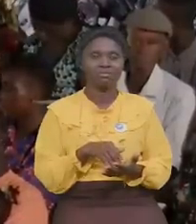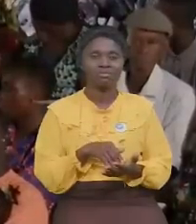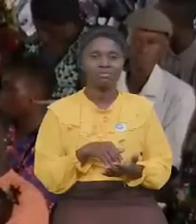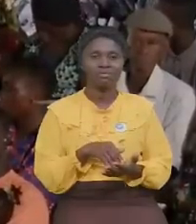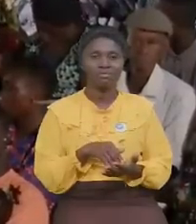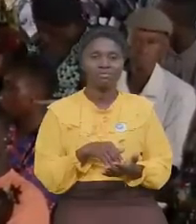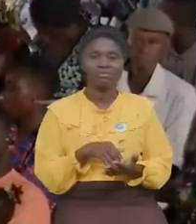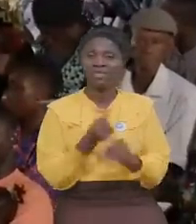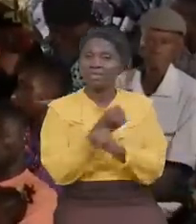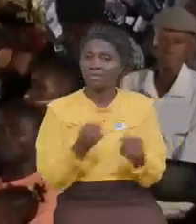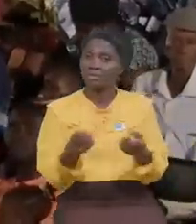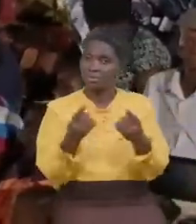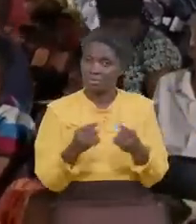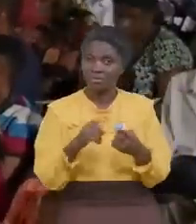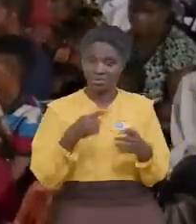Salvation came to him.